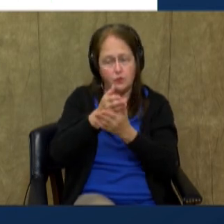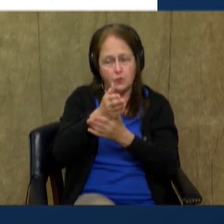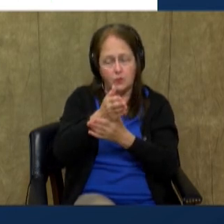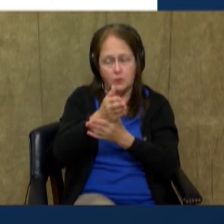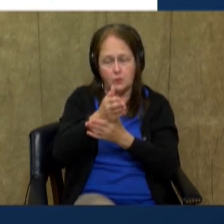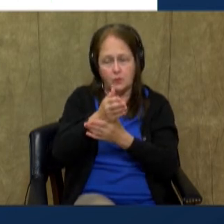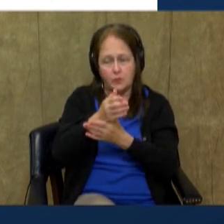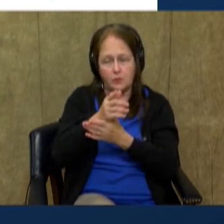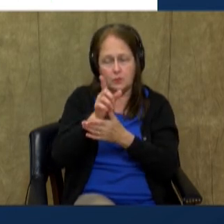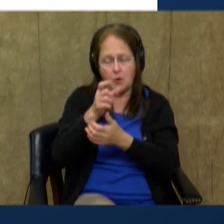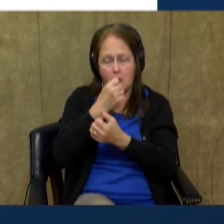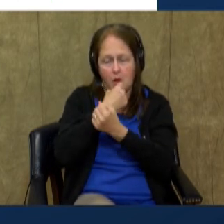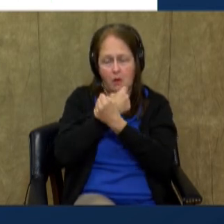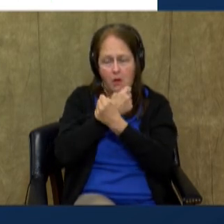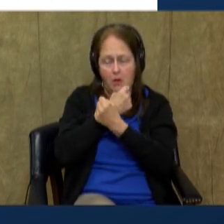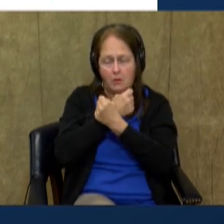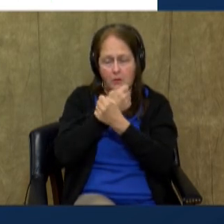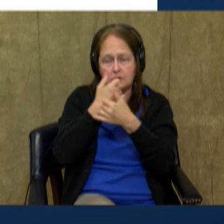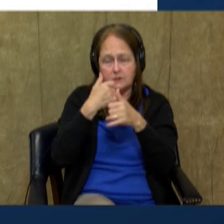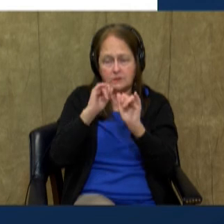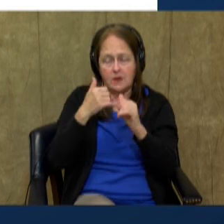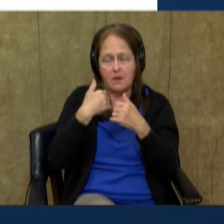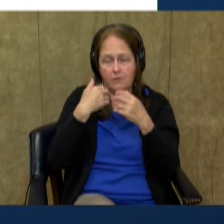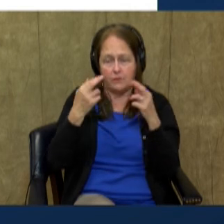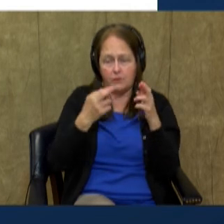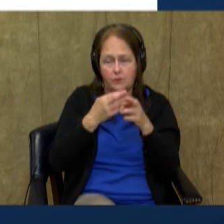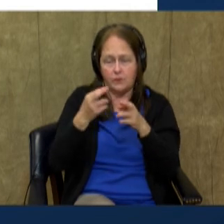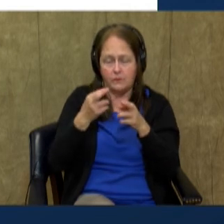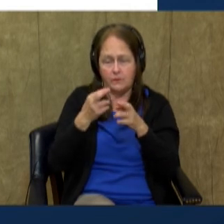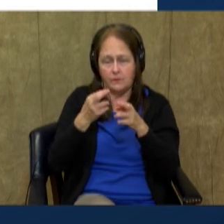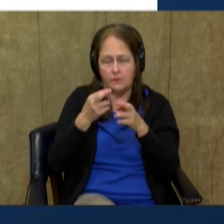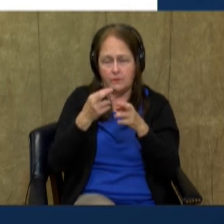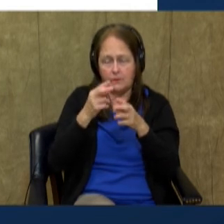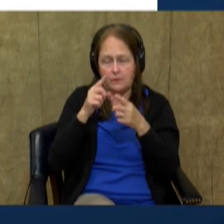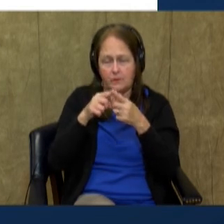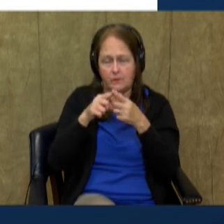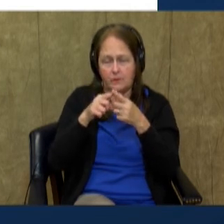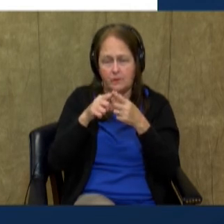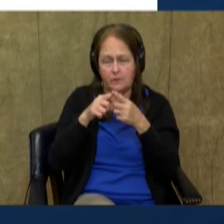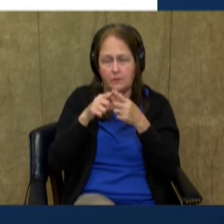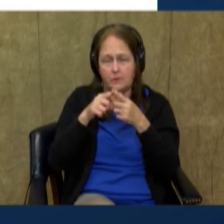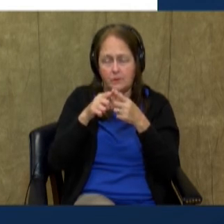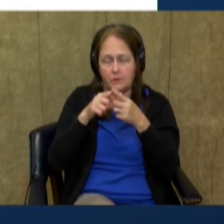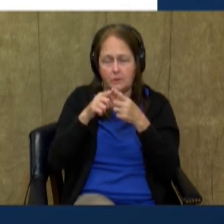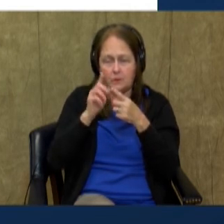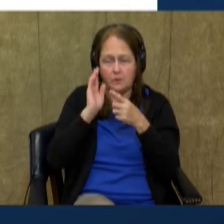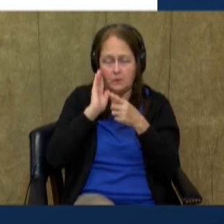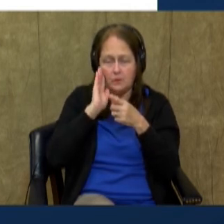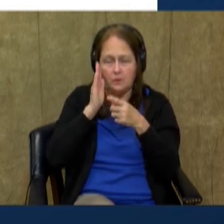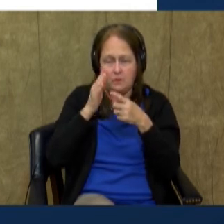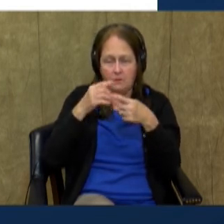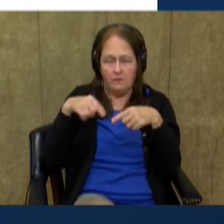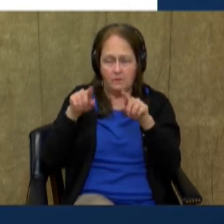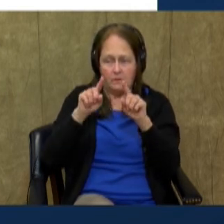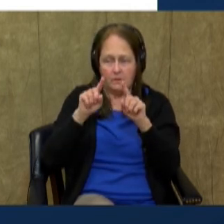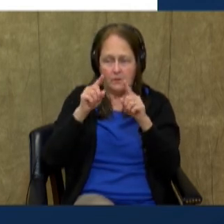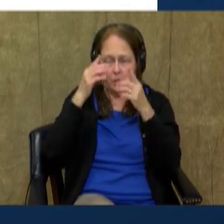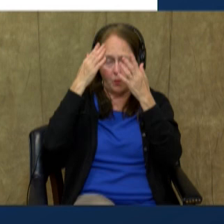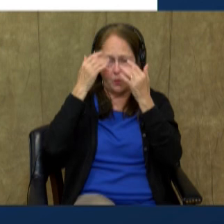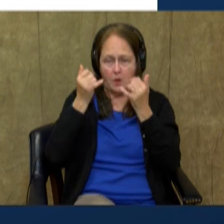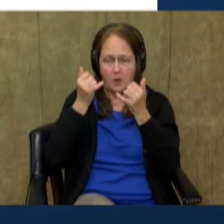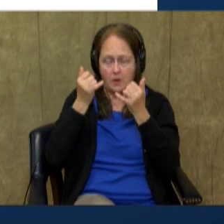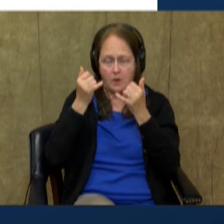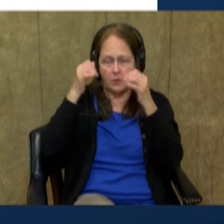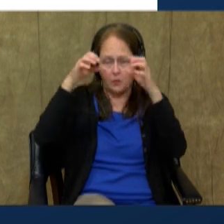landlocked country and still have rivers, but the other things are true about being a landlocked country. And then finally, why have sections